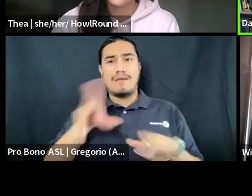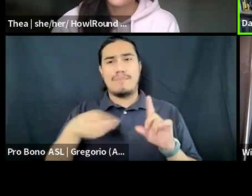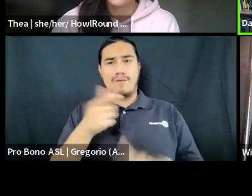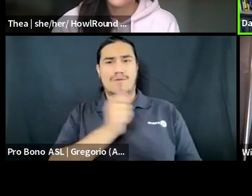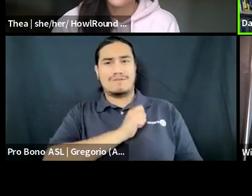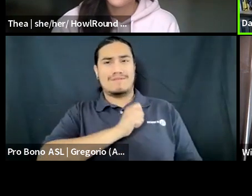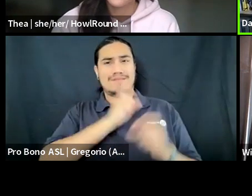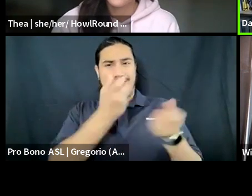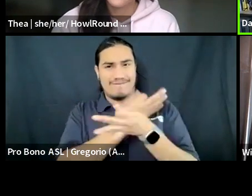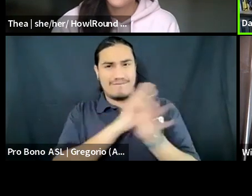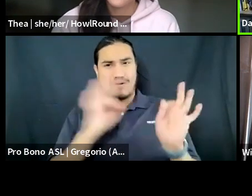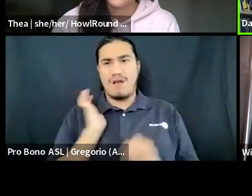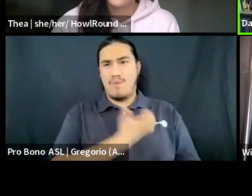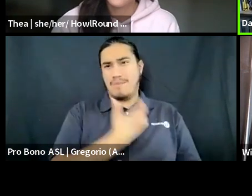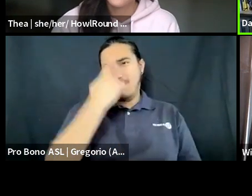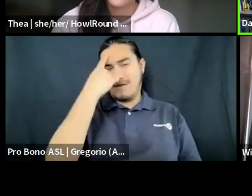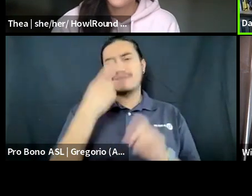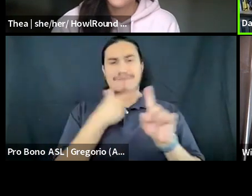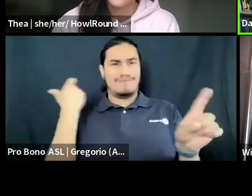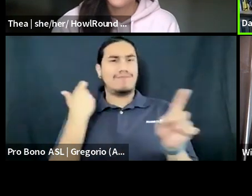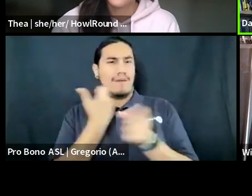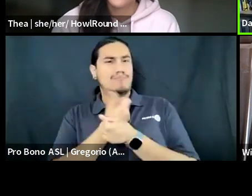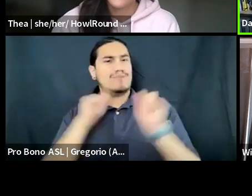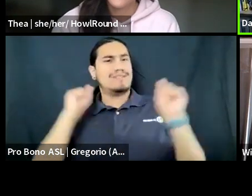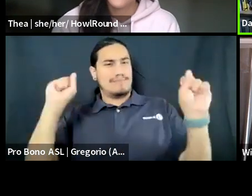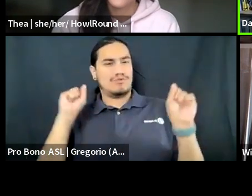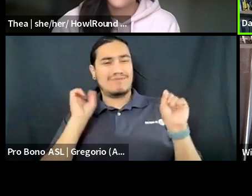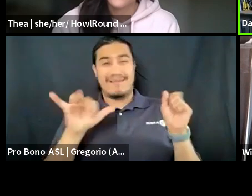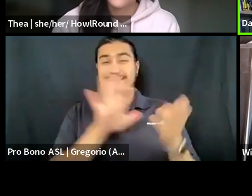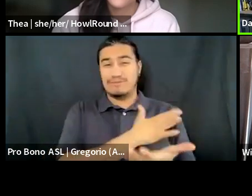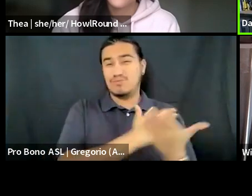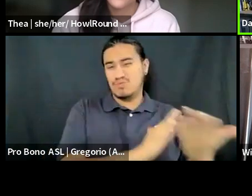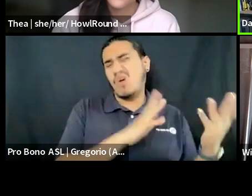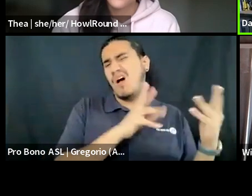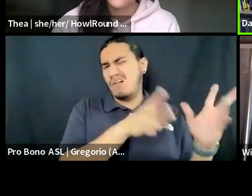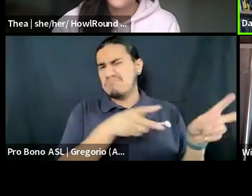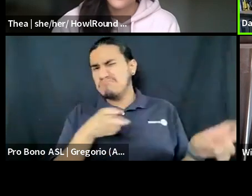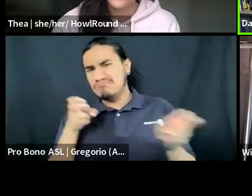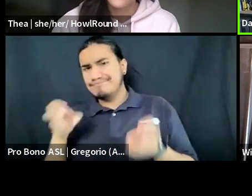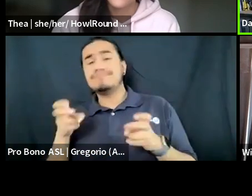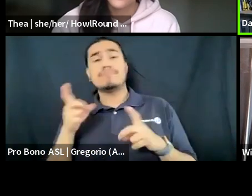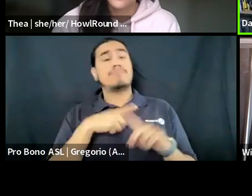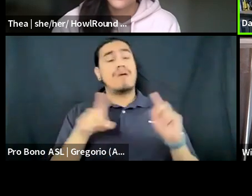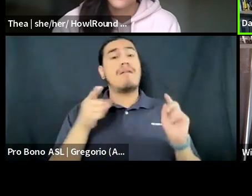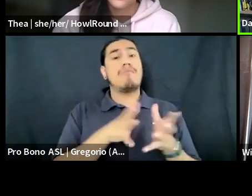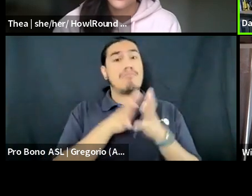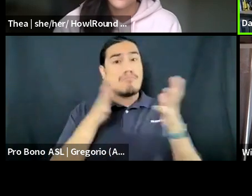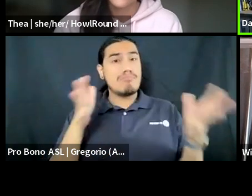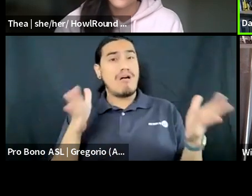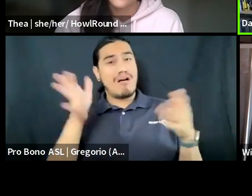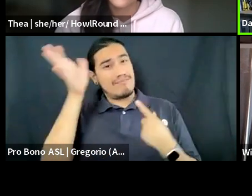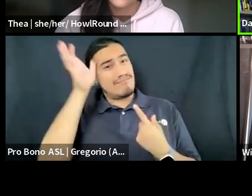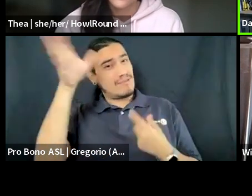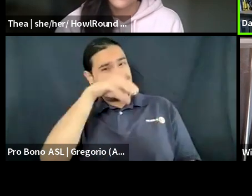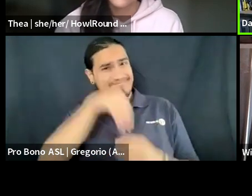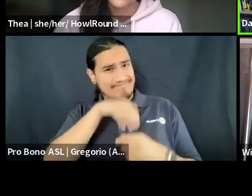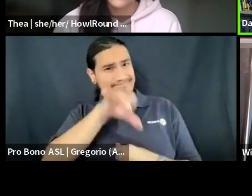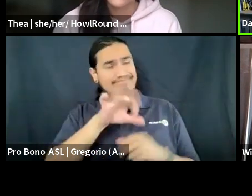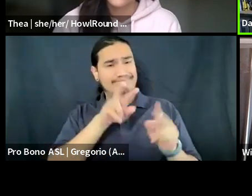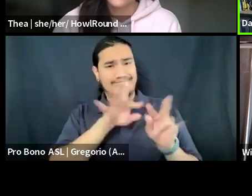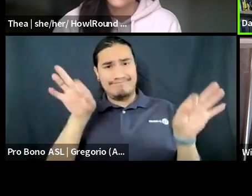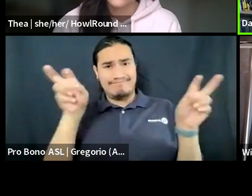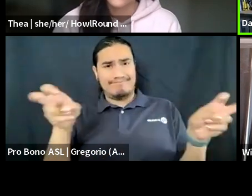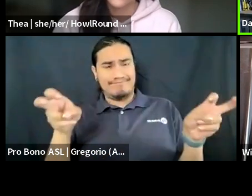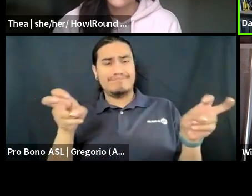minds," from Redemption Song. And you know, he's talking about a lot of things, essentially